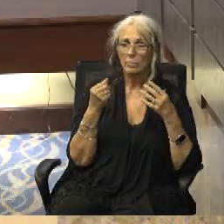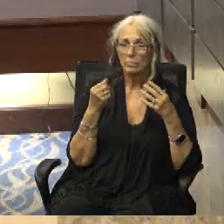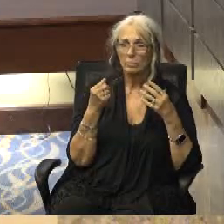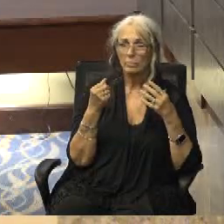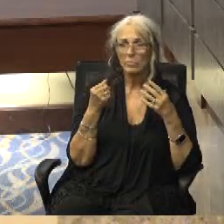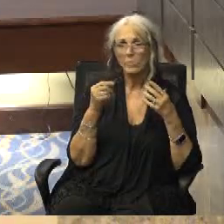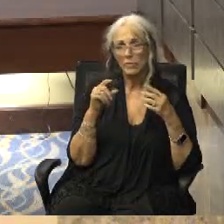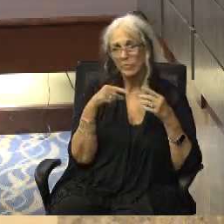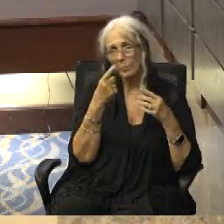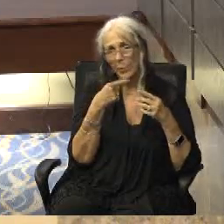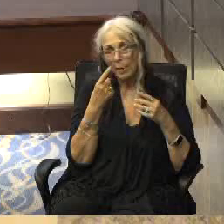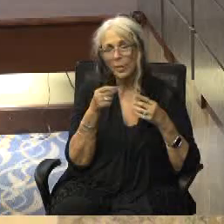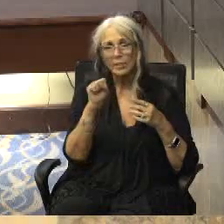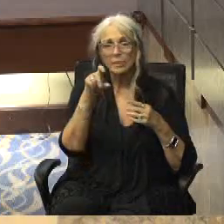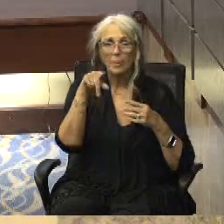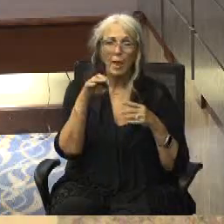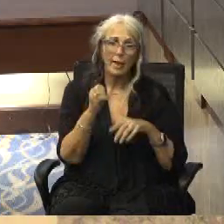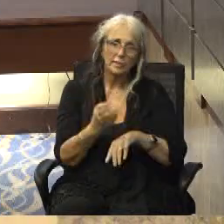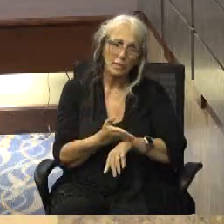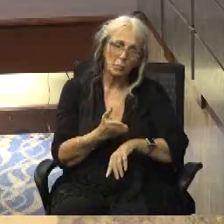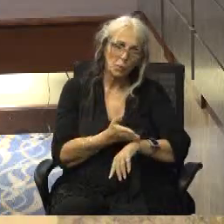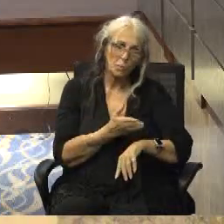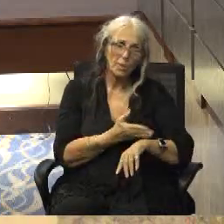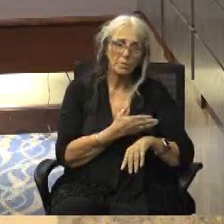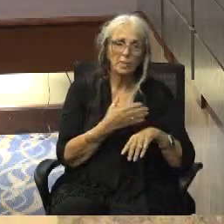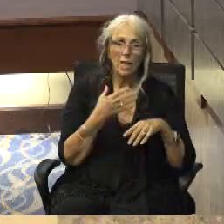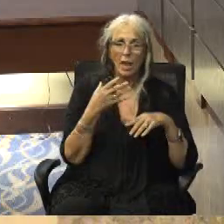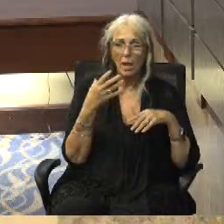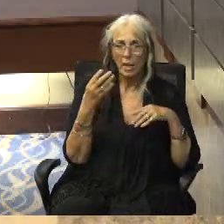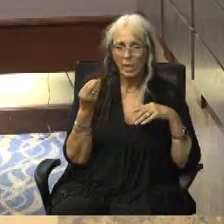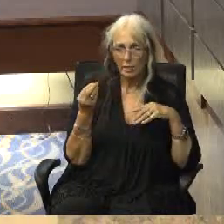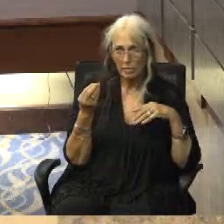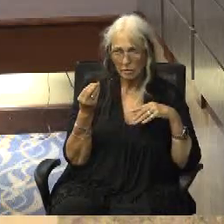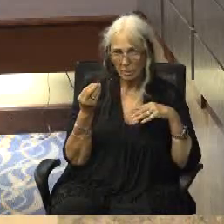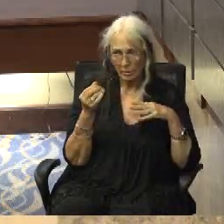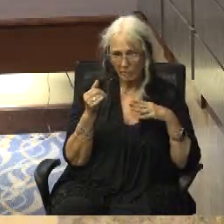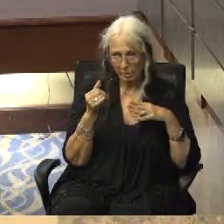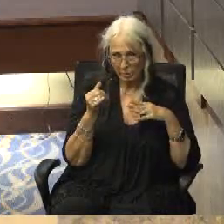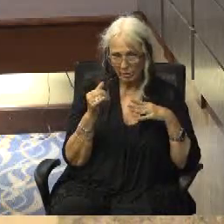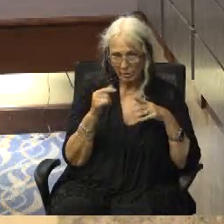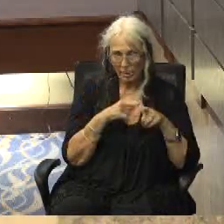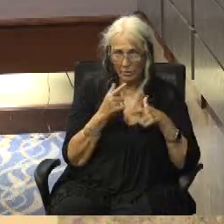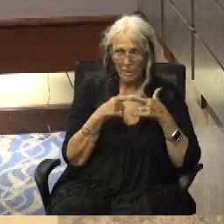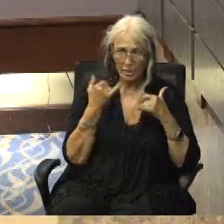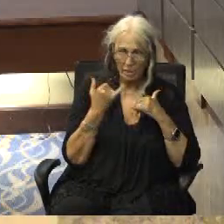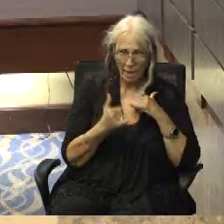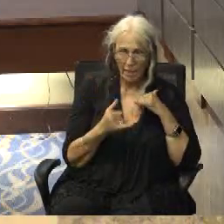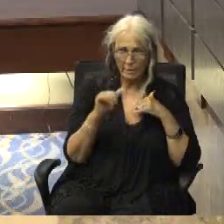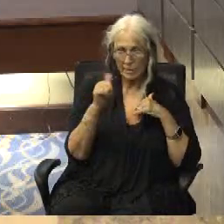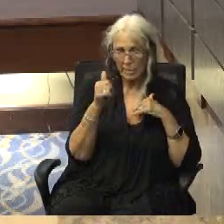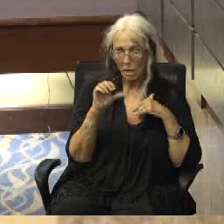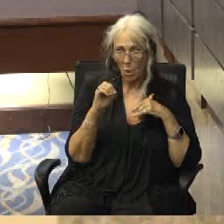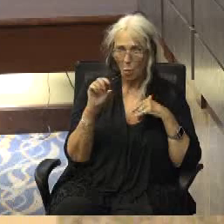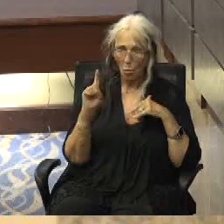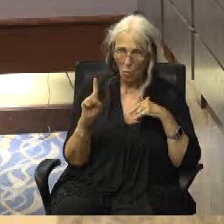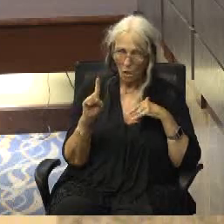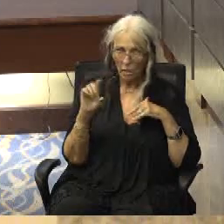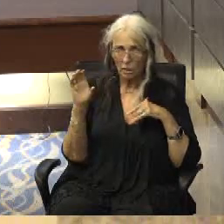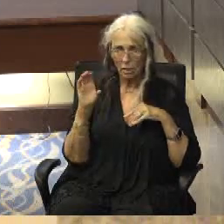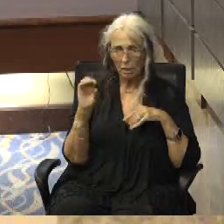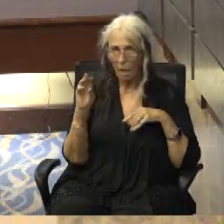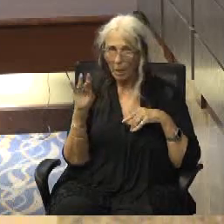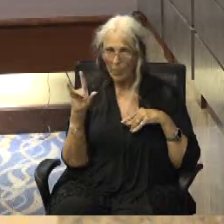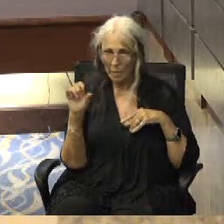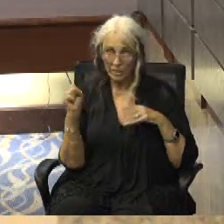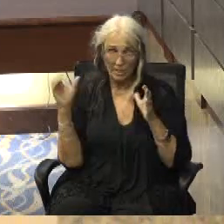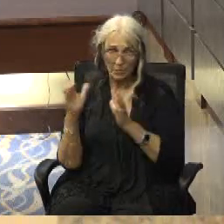some public space improvements. So I'm very supportive of that 350. And then the last one, that 1001 Columbus, a smaller